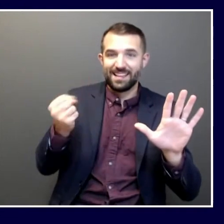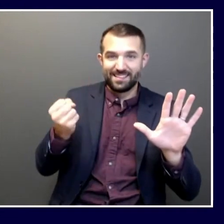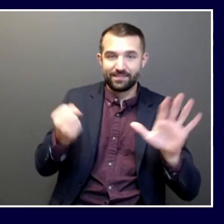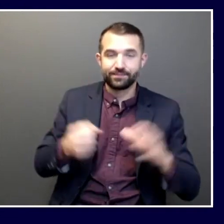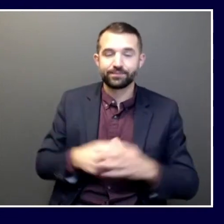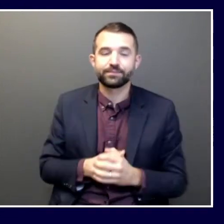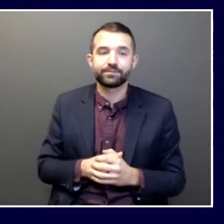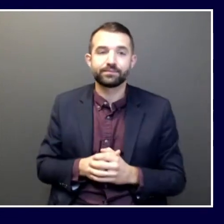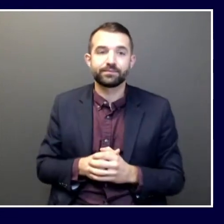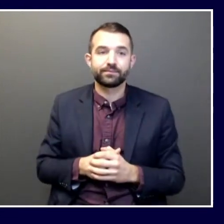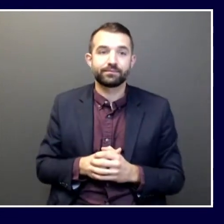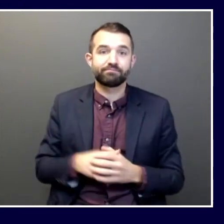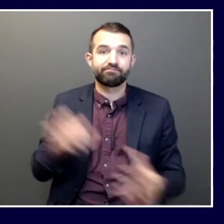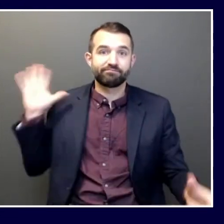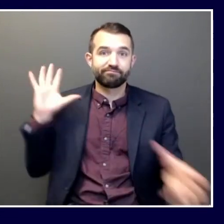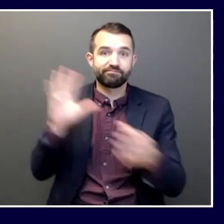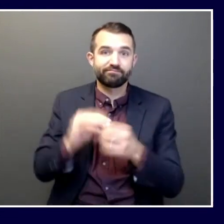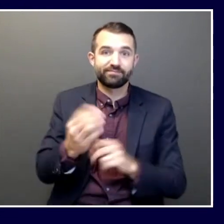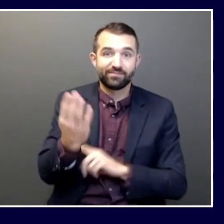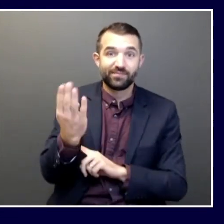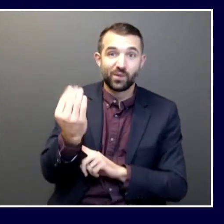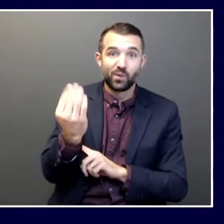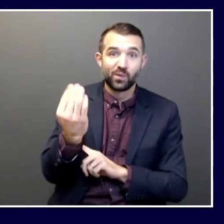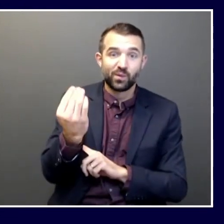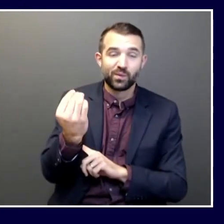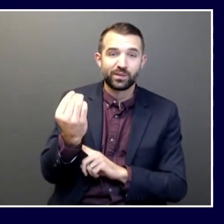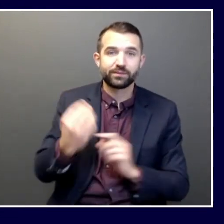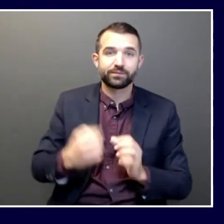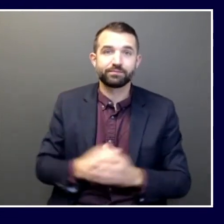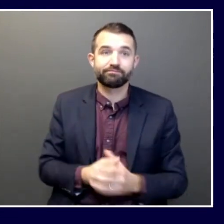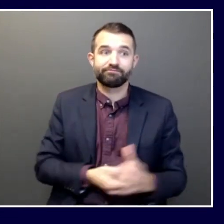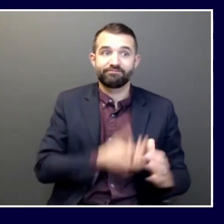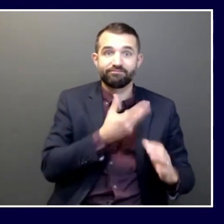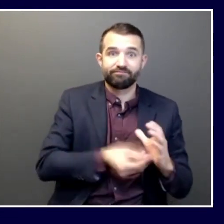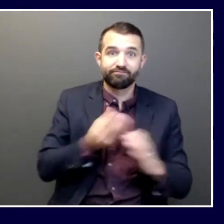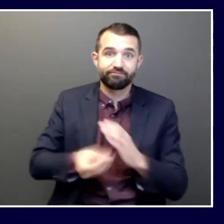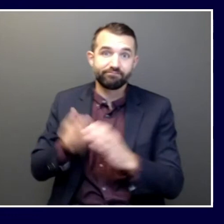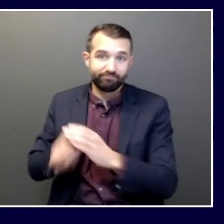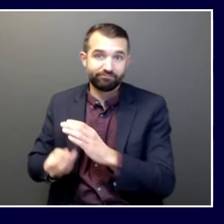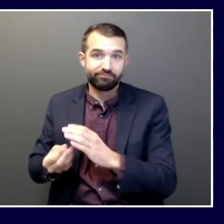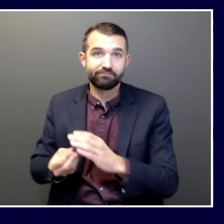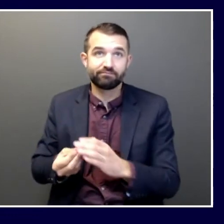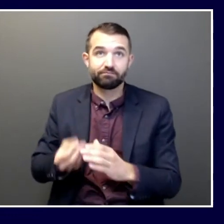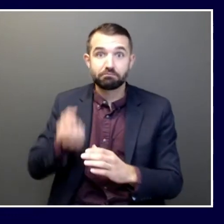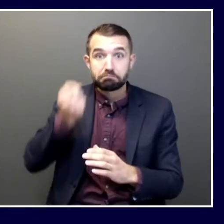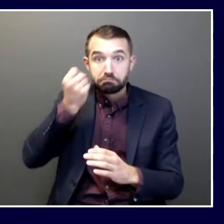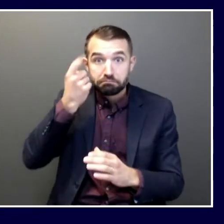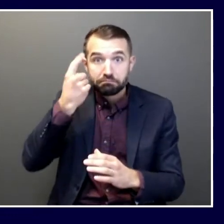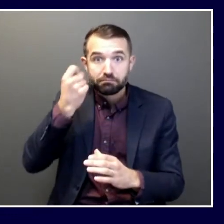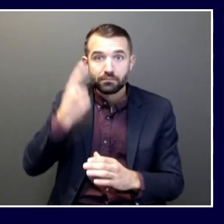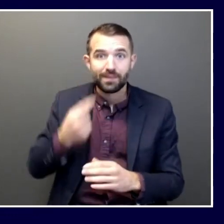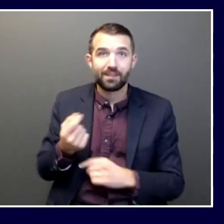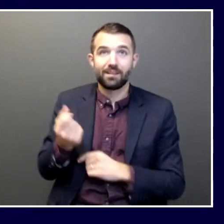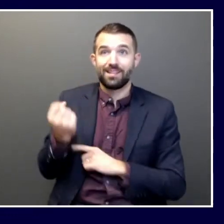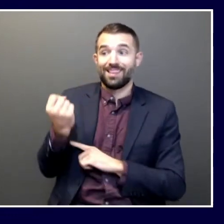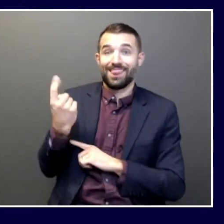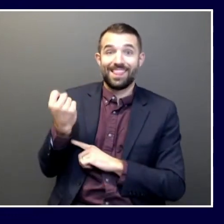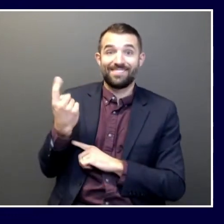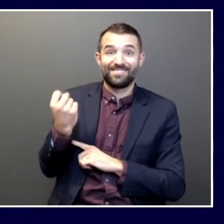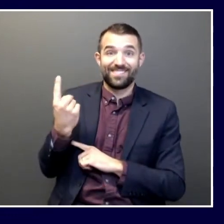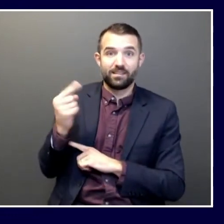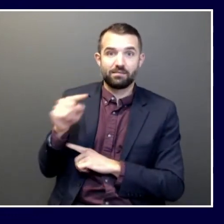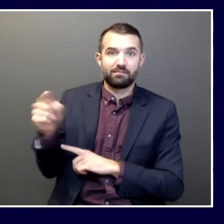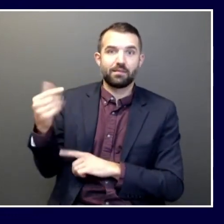these 14 deaths that we are reporting today, 11 of them are the result of our ongoing review of